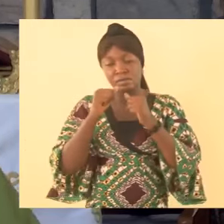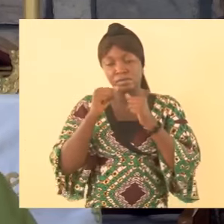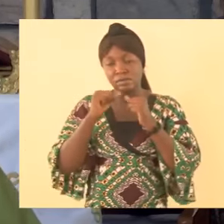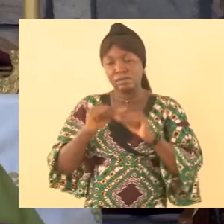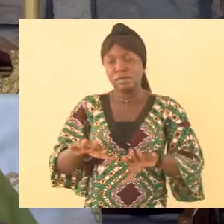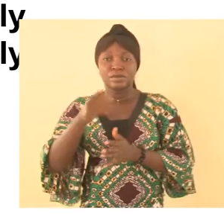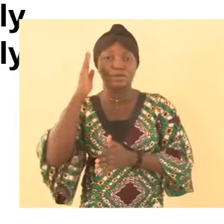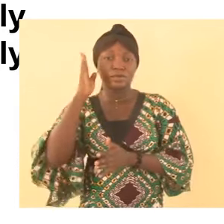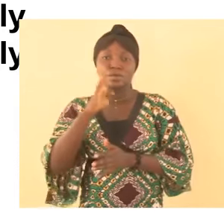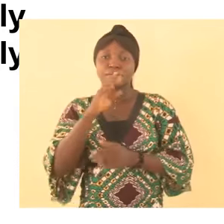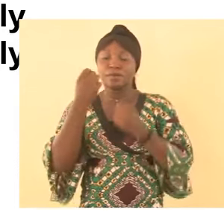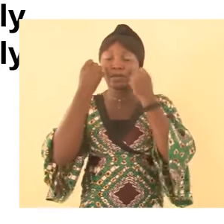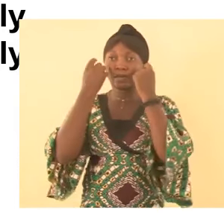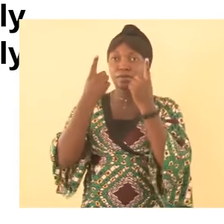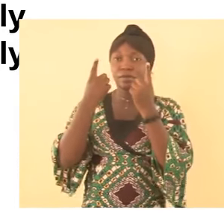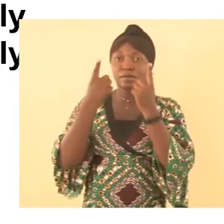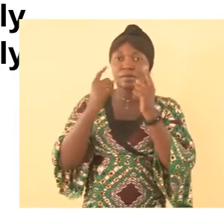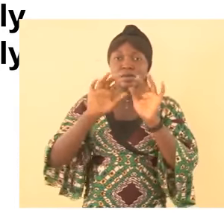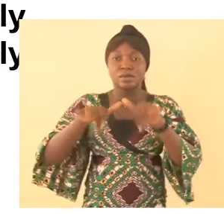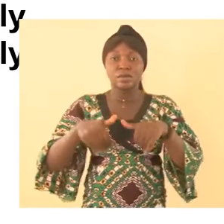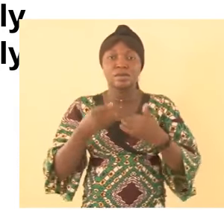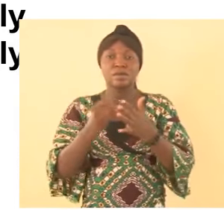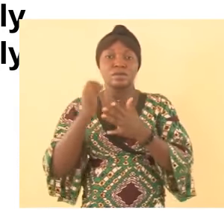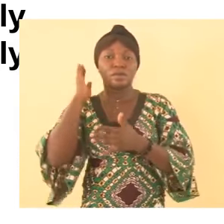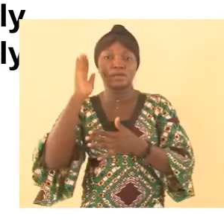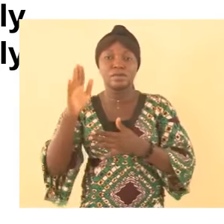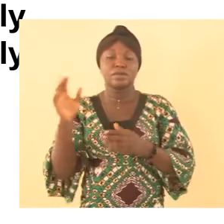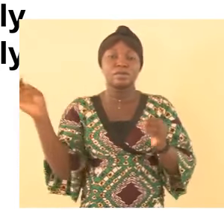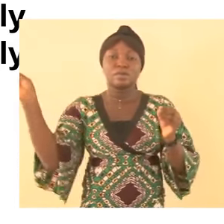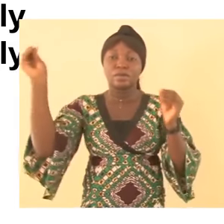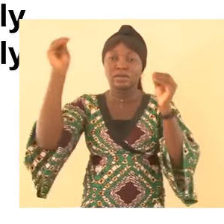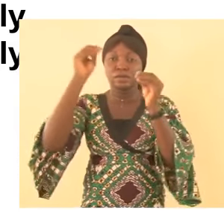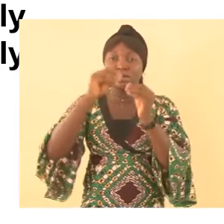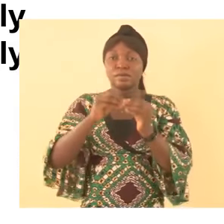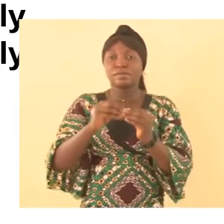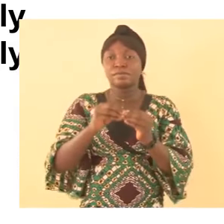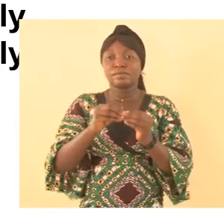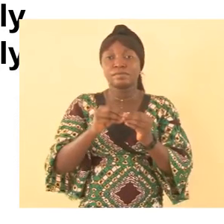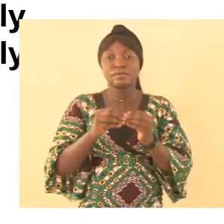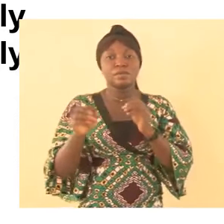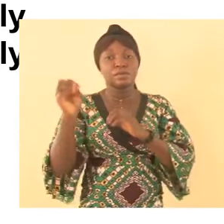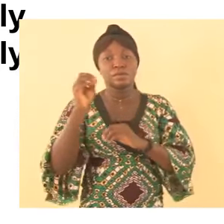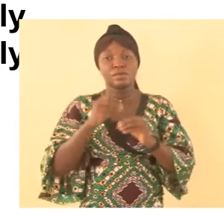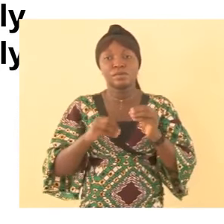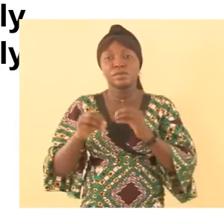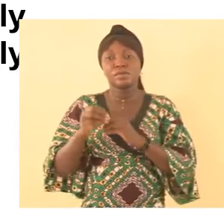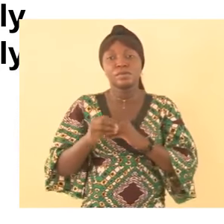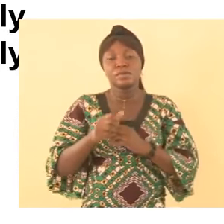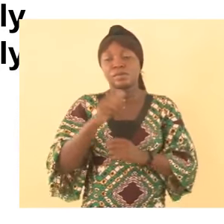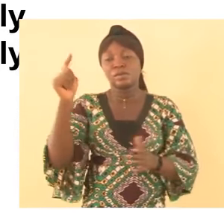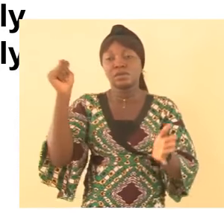blessings, you will be amazed how it will multiply.